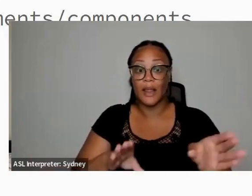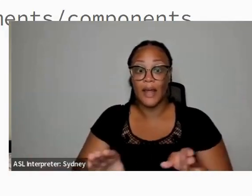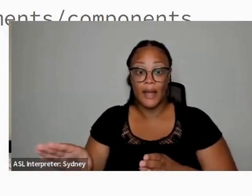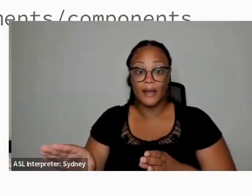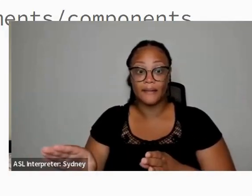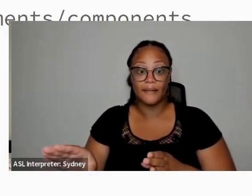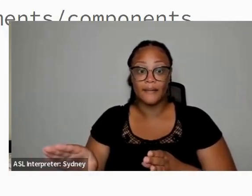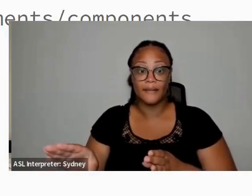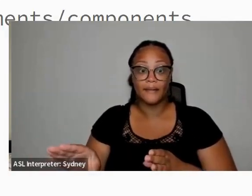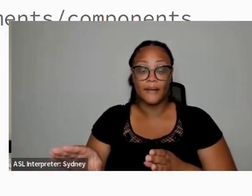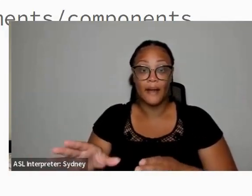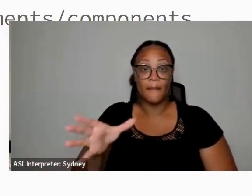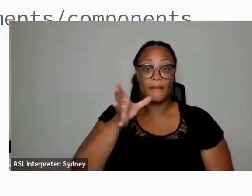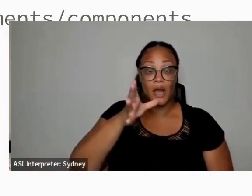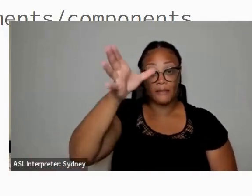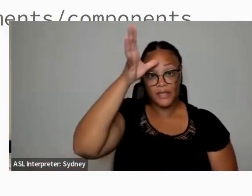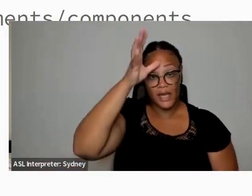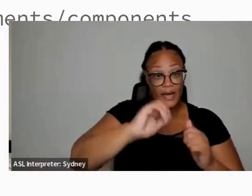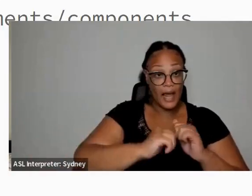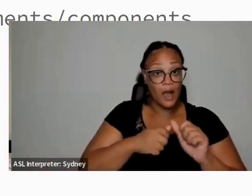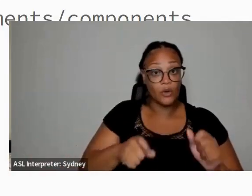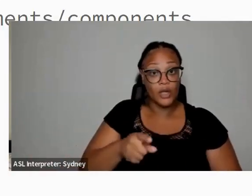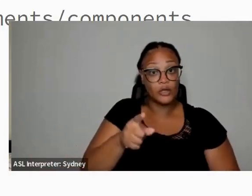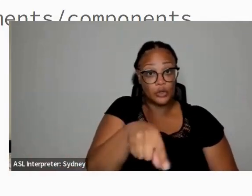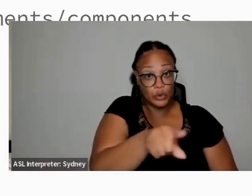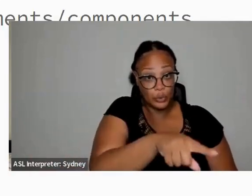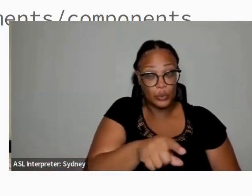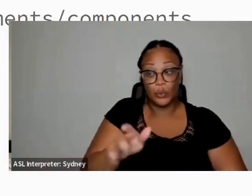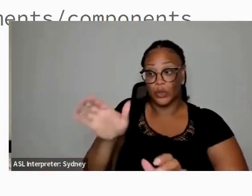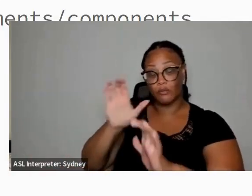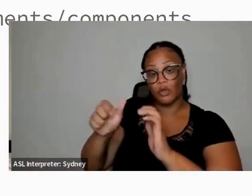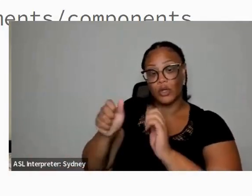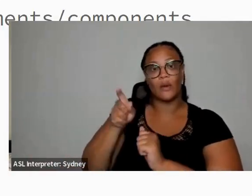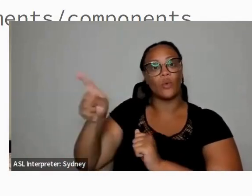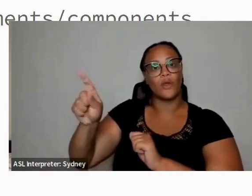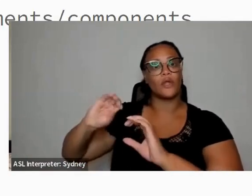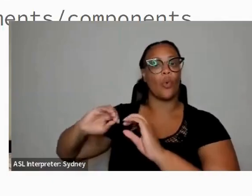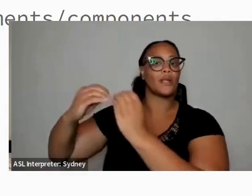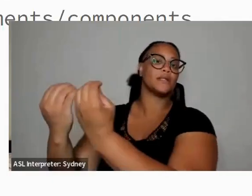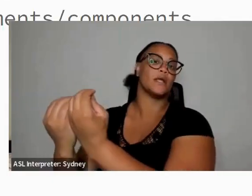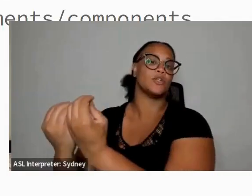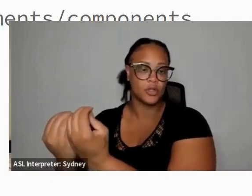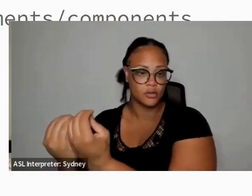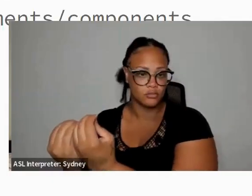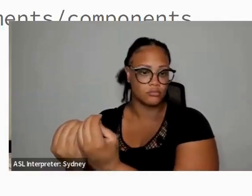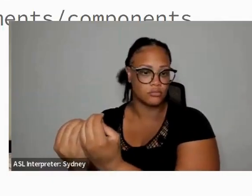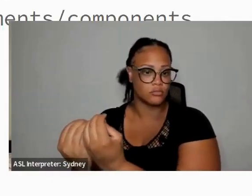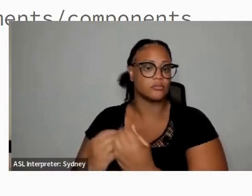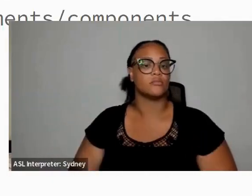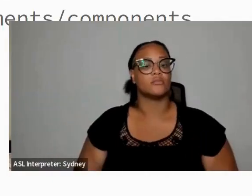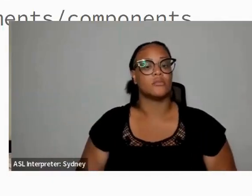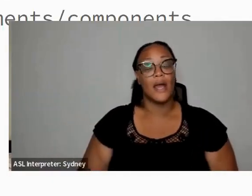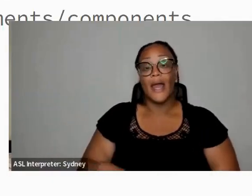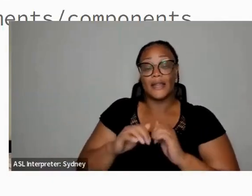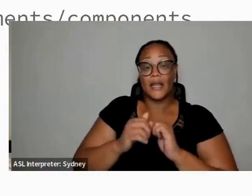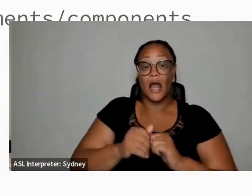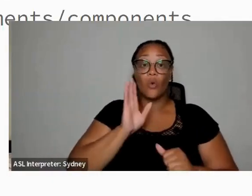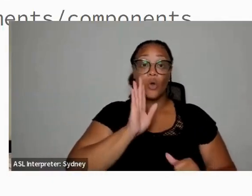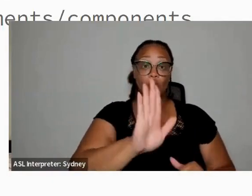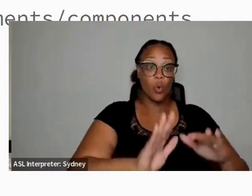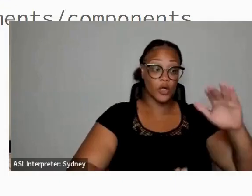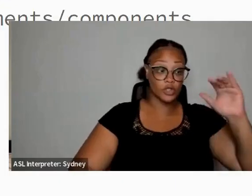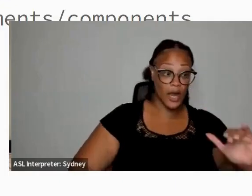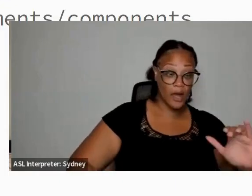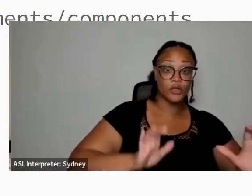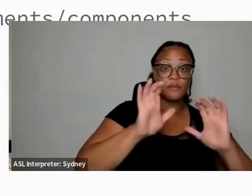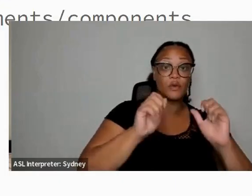with those organizers? And then as well as how will your child communicate with others? So if they use different modes of